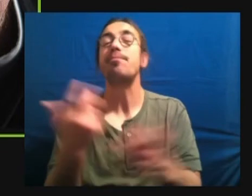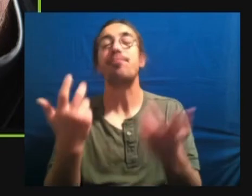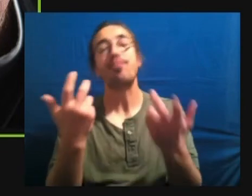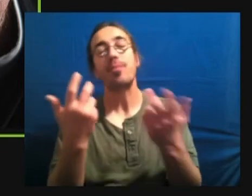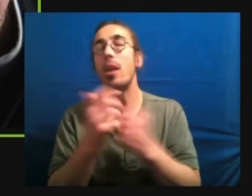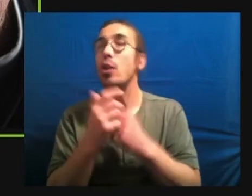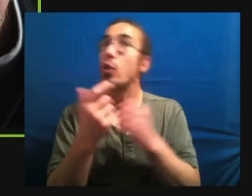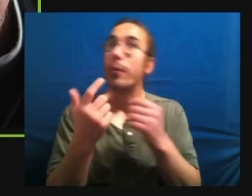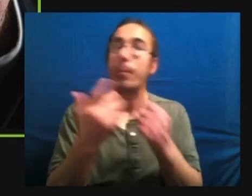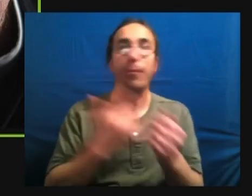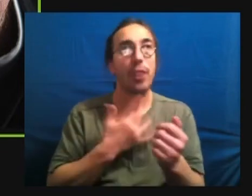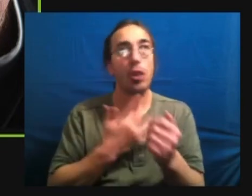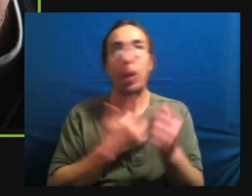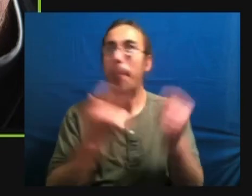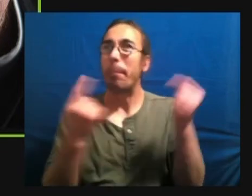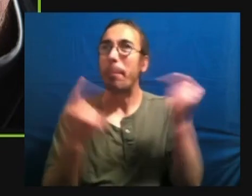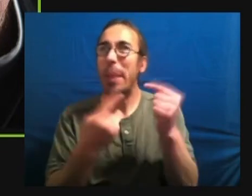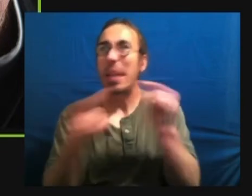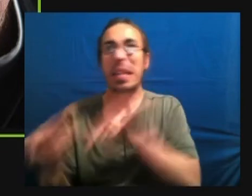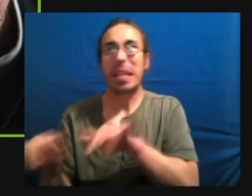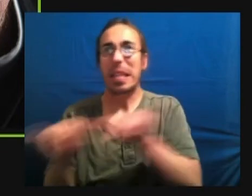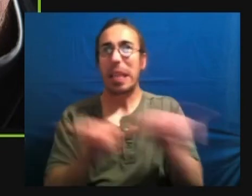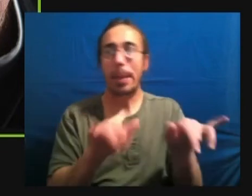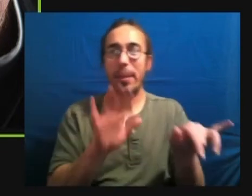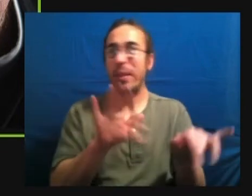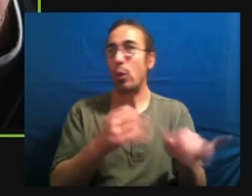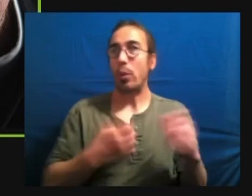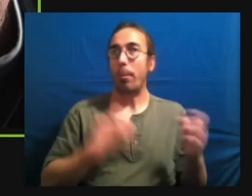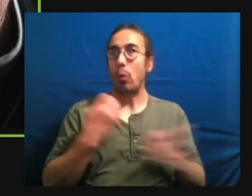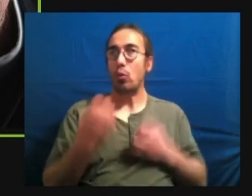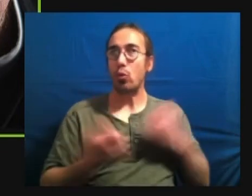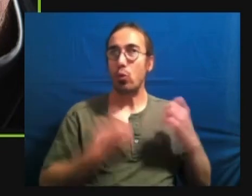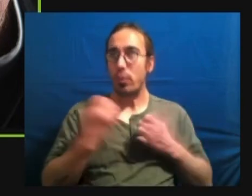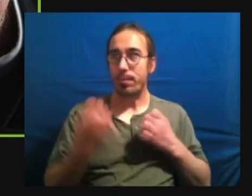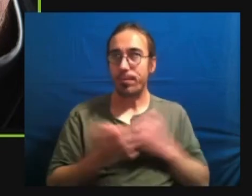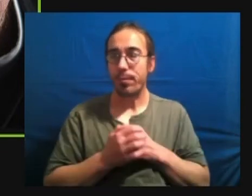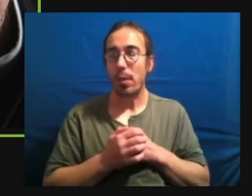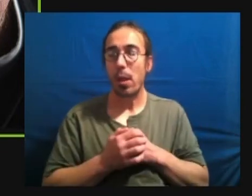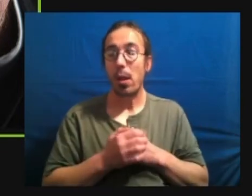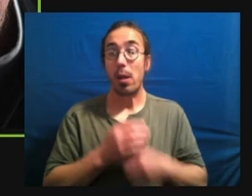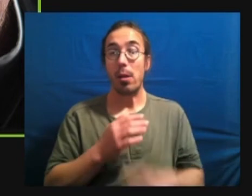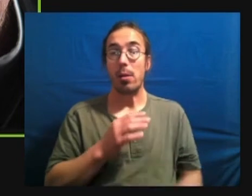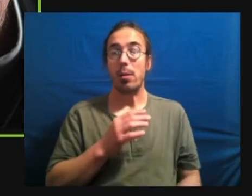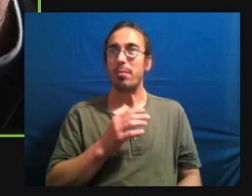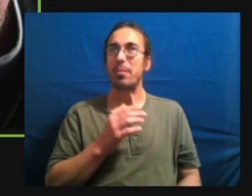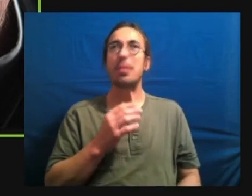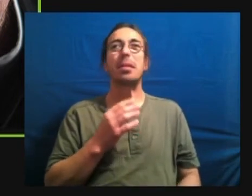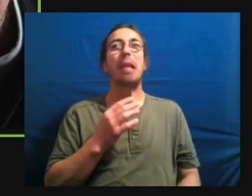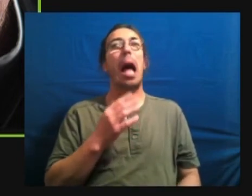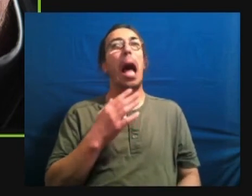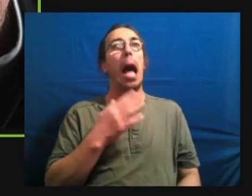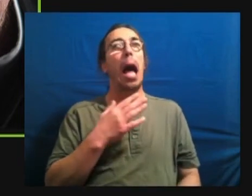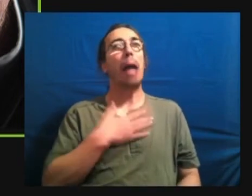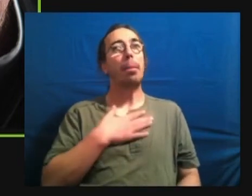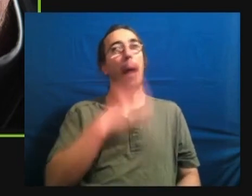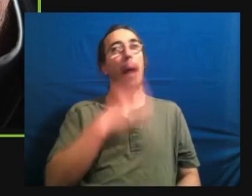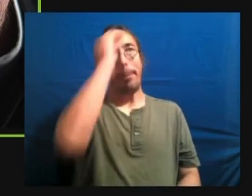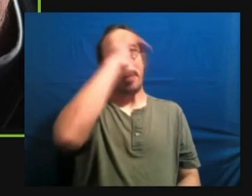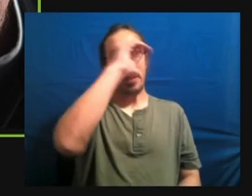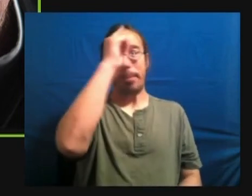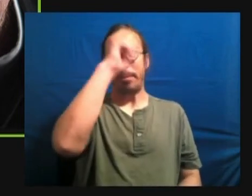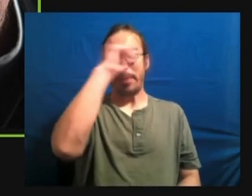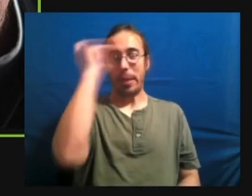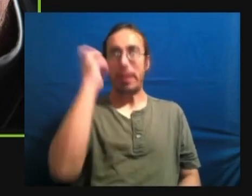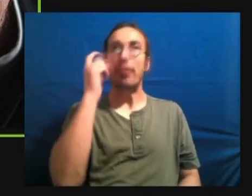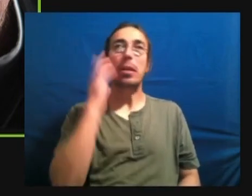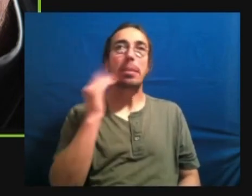And I'm presuming, because this is my experience and a lot of autistic people's experiences, you've been hurt, you've